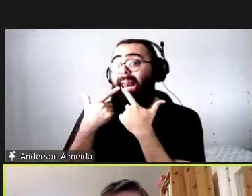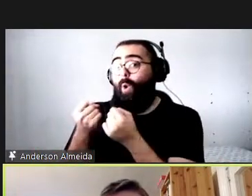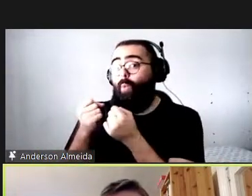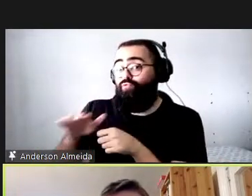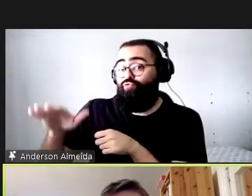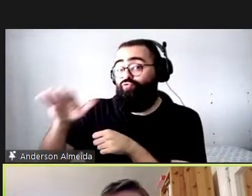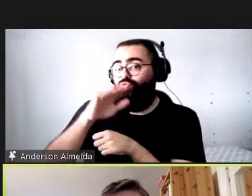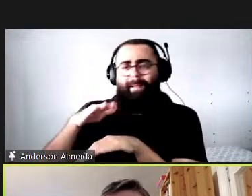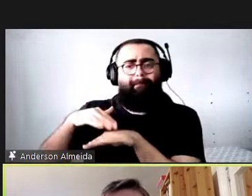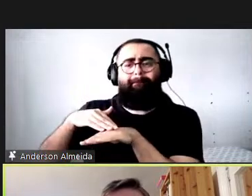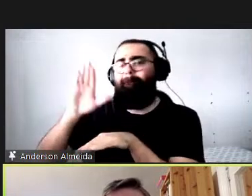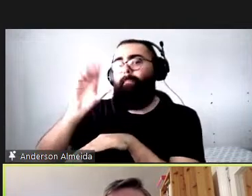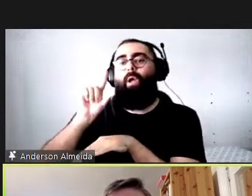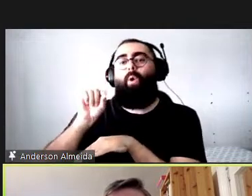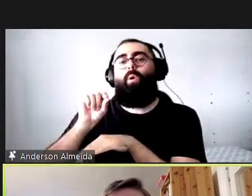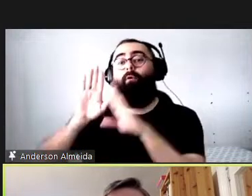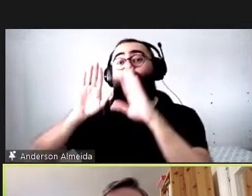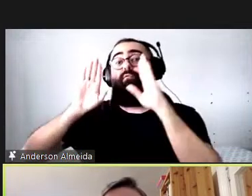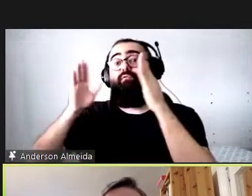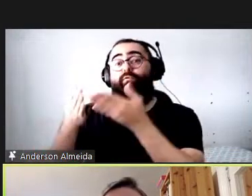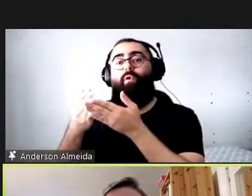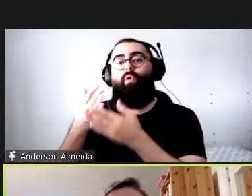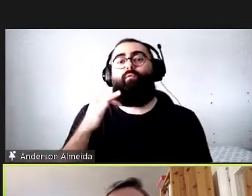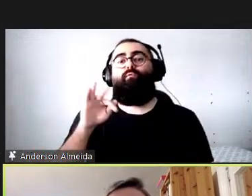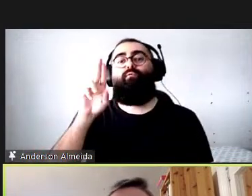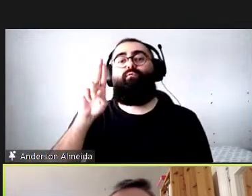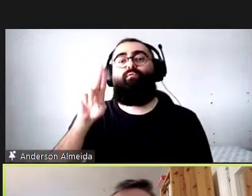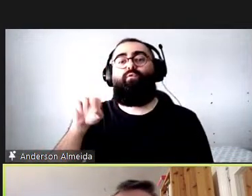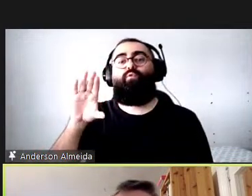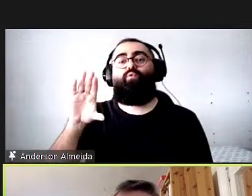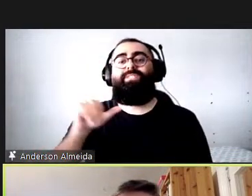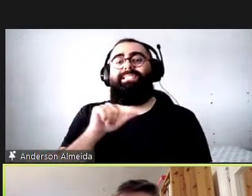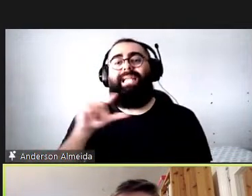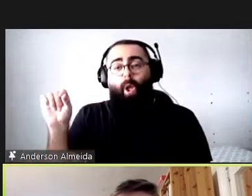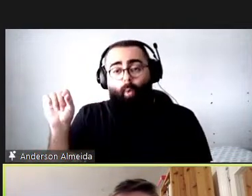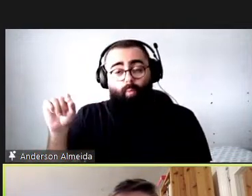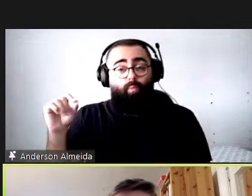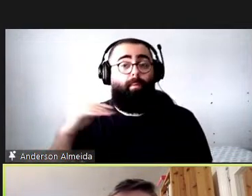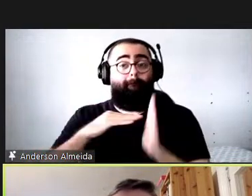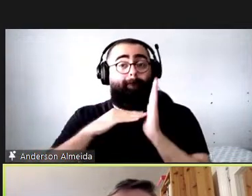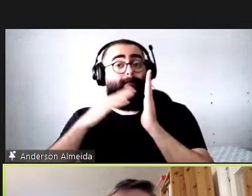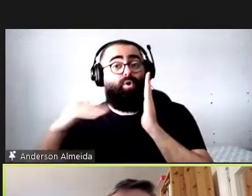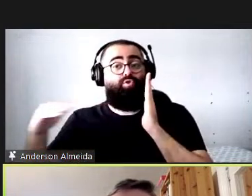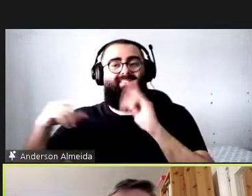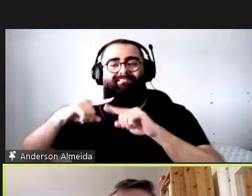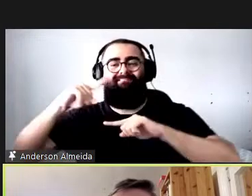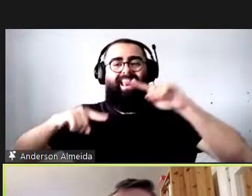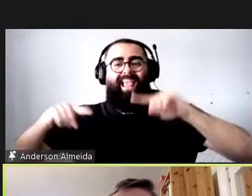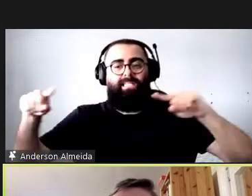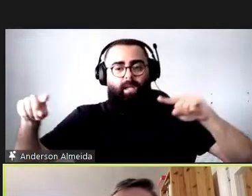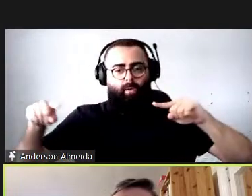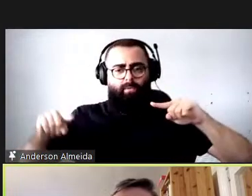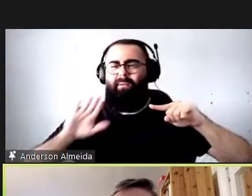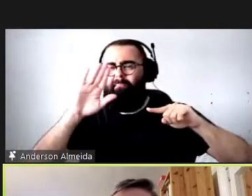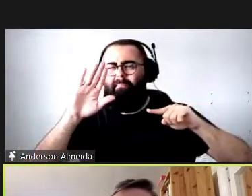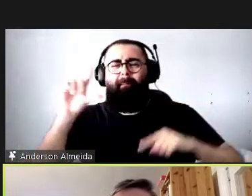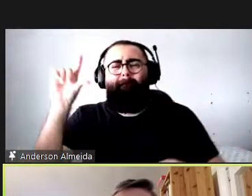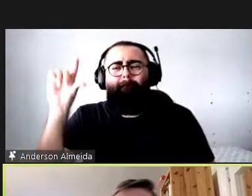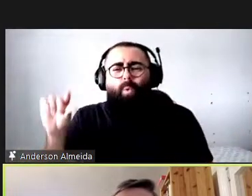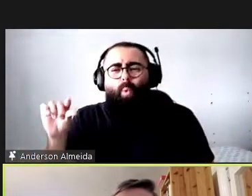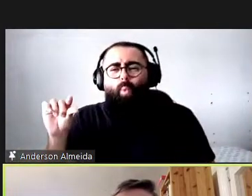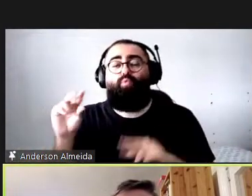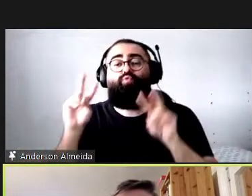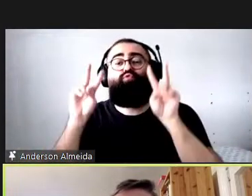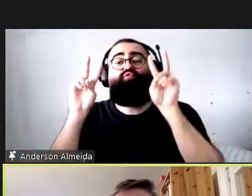function of prosodic variation rather than its physical form. And like most